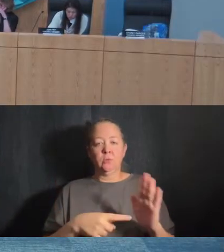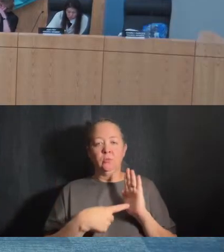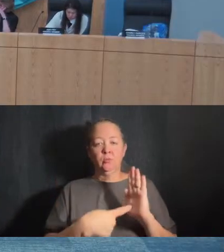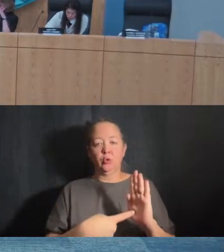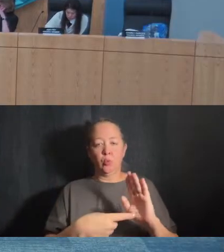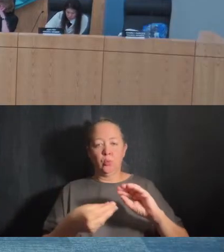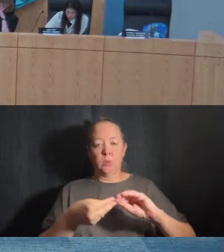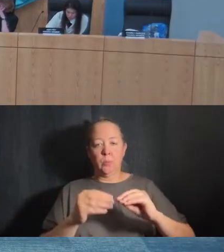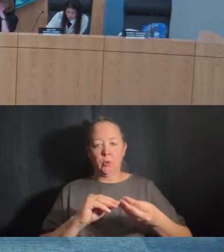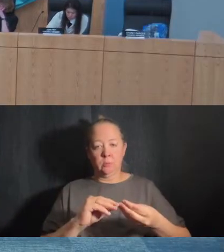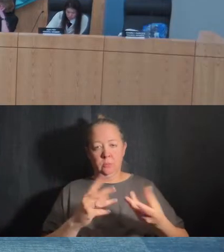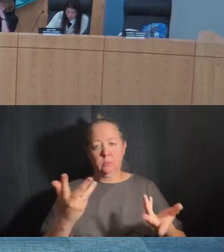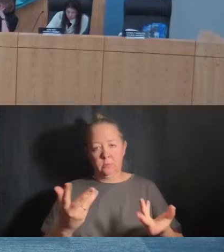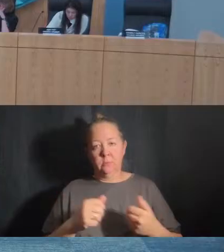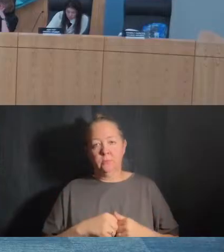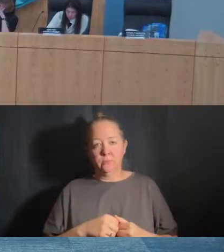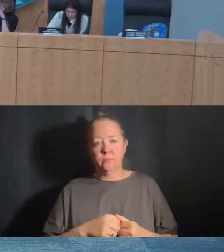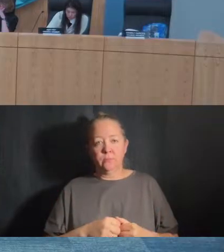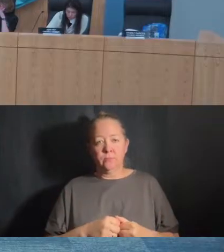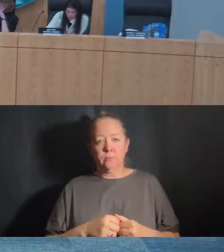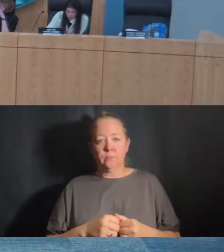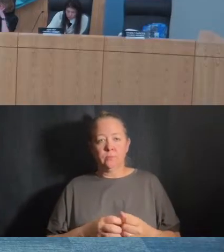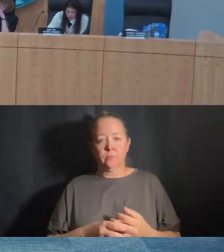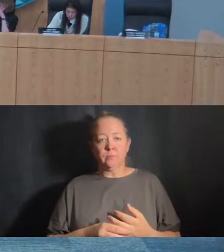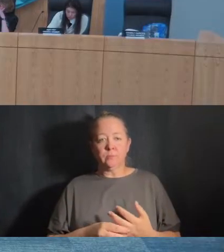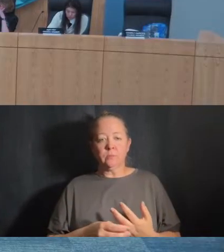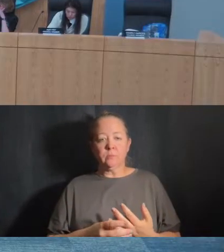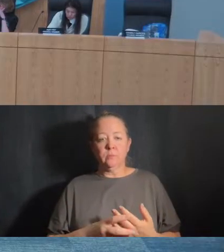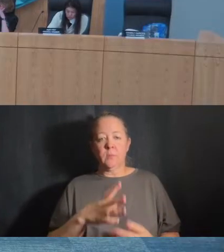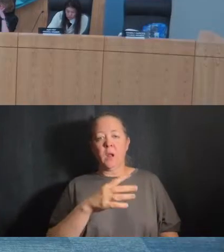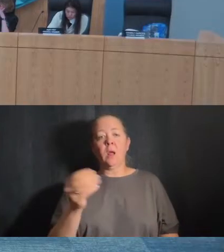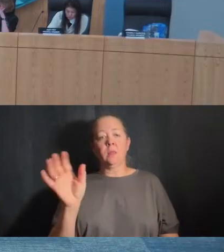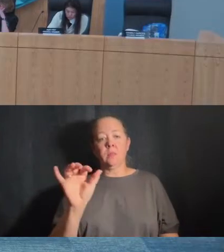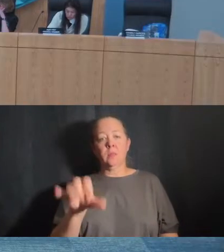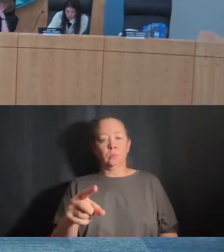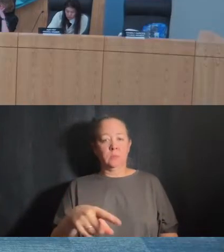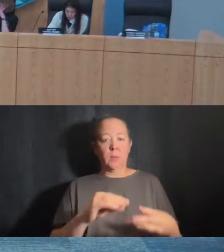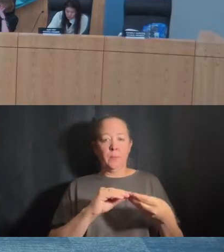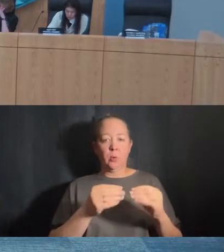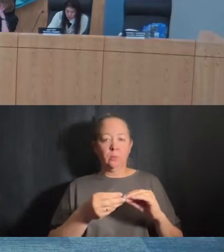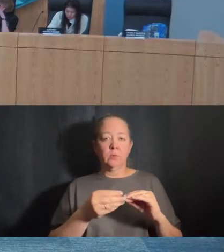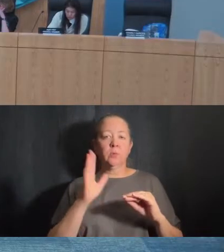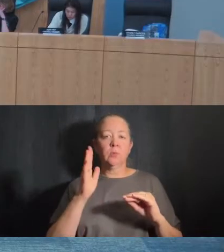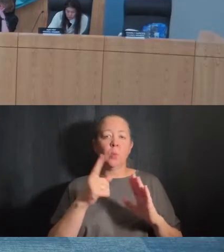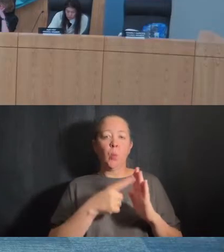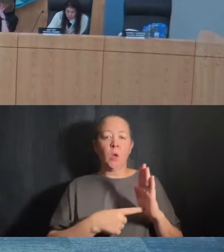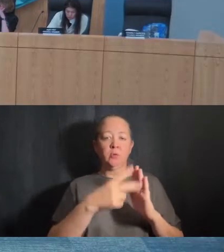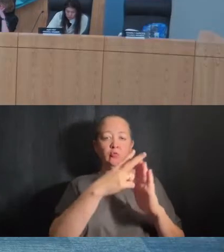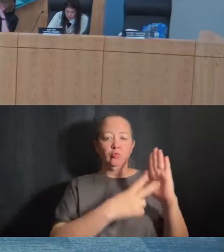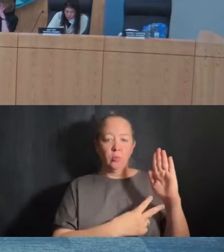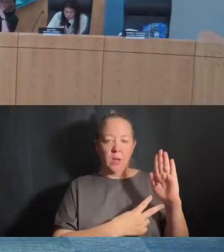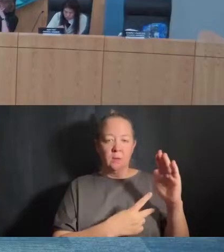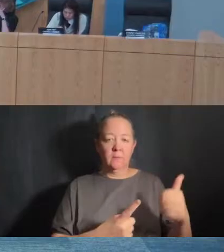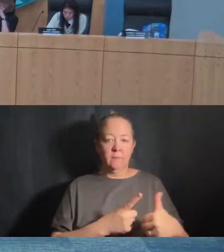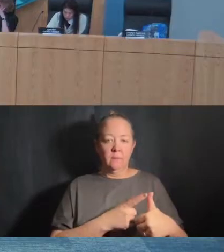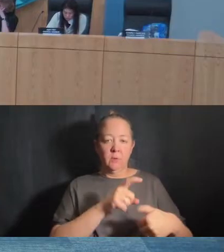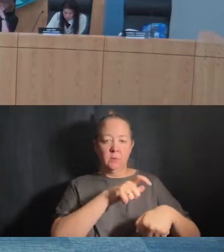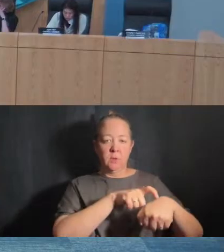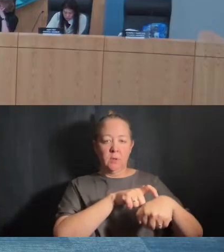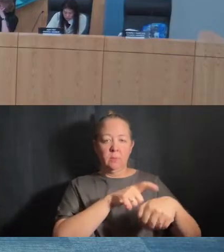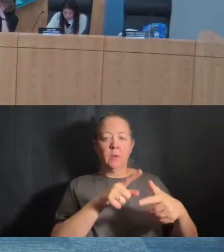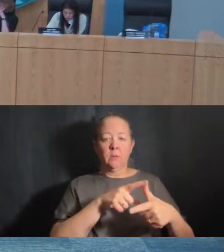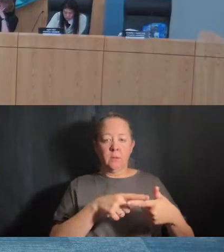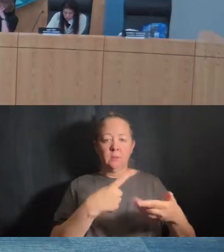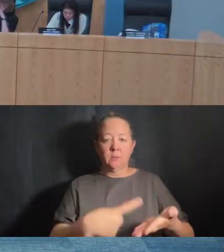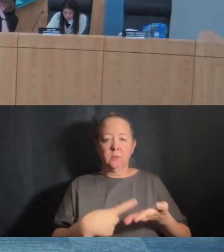And those numbers will be what's read the first time, and the conversation can go